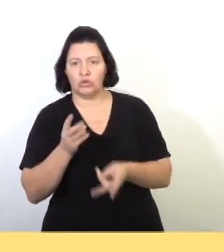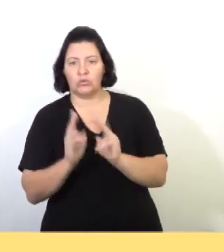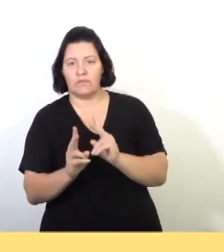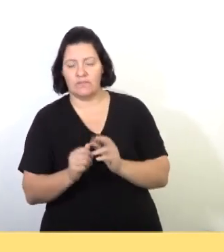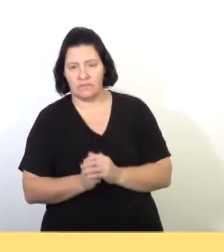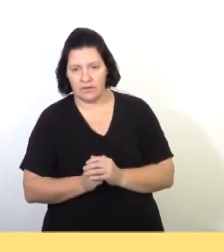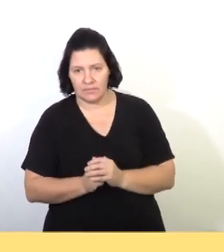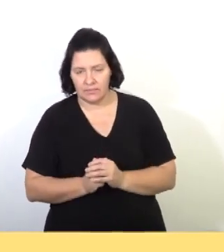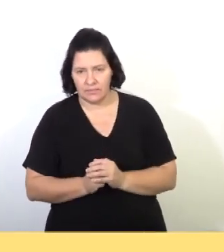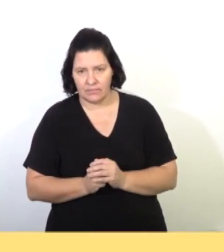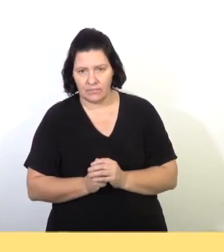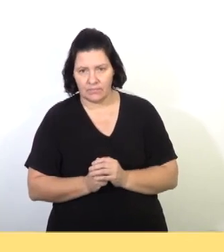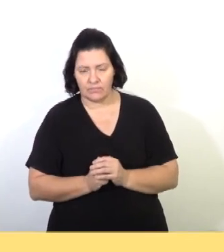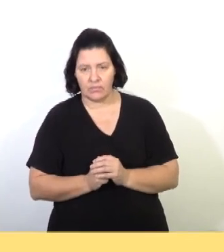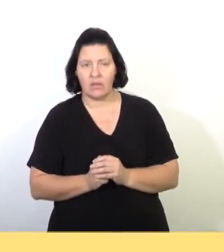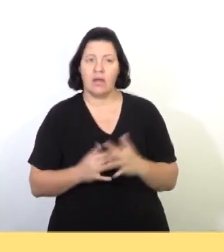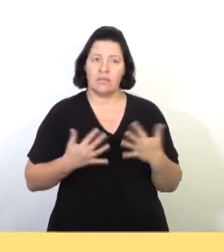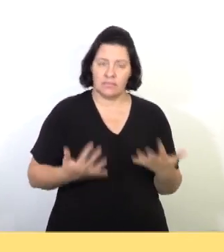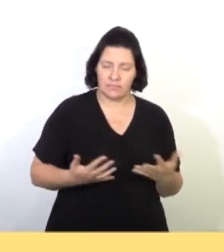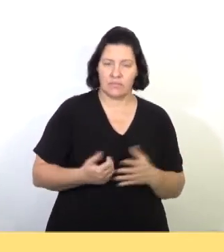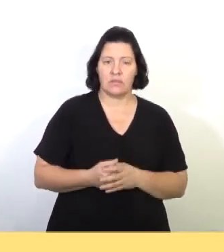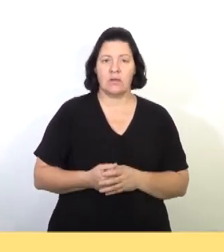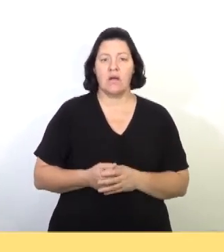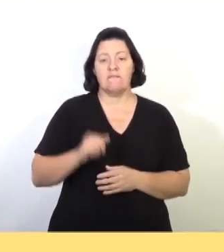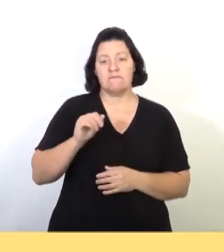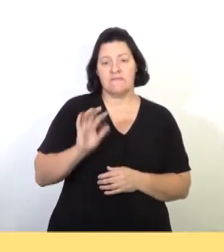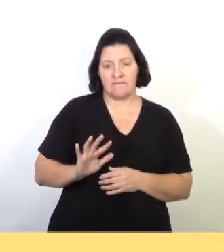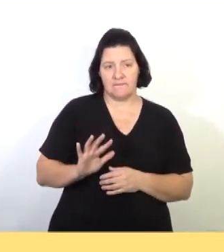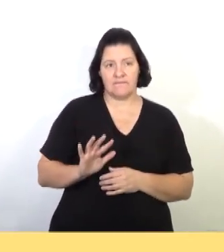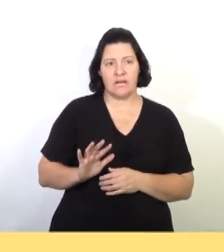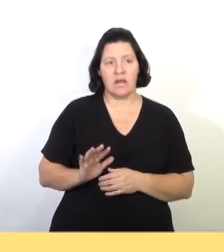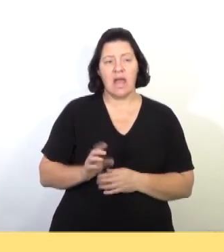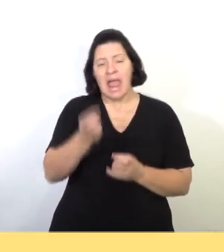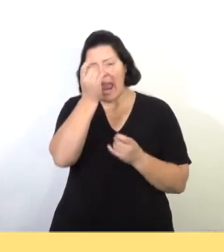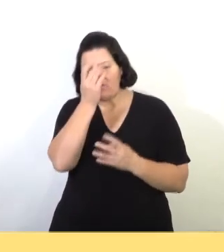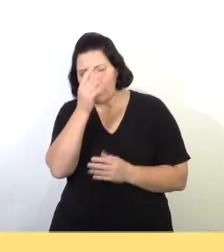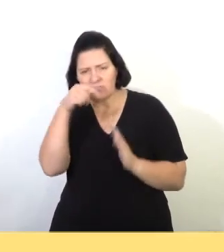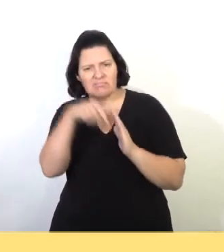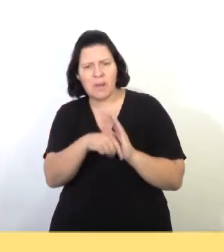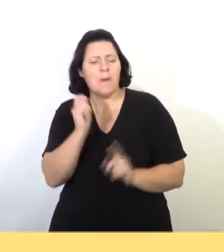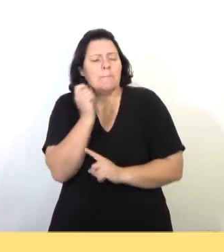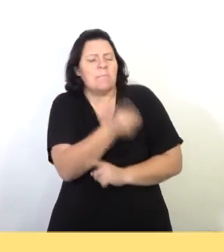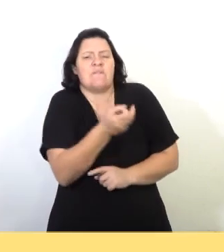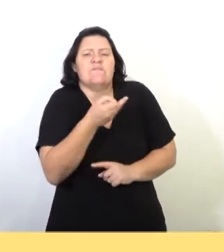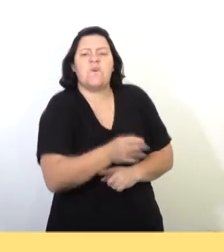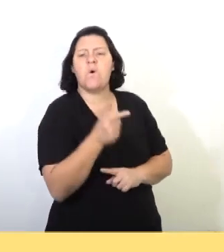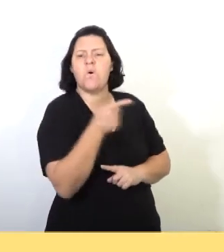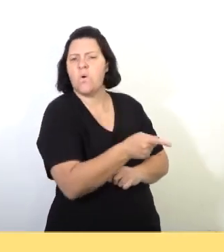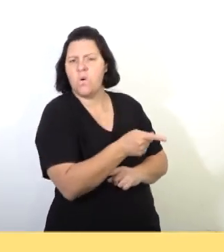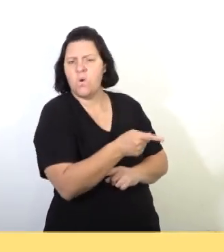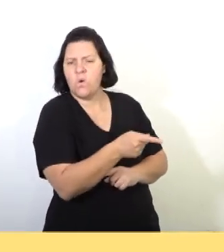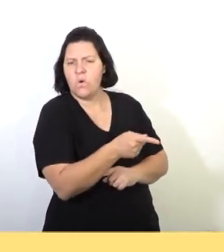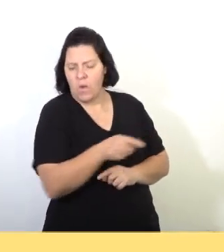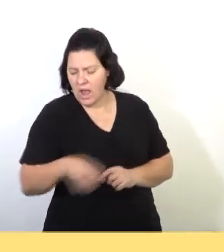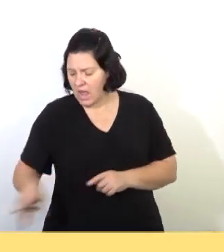find the 12th over here. And then on number five, the details of what was paid out of the